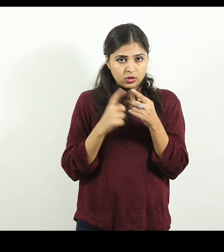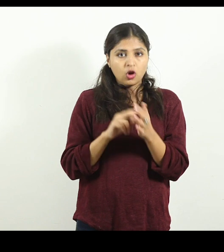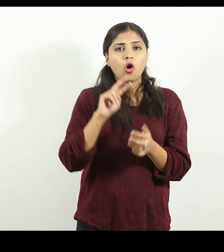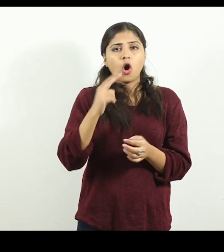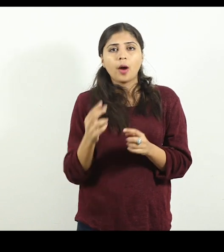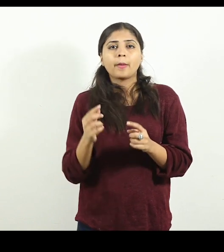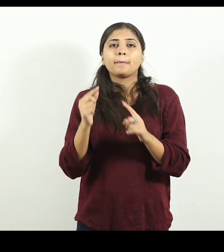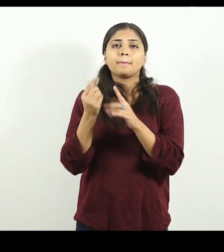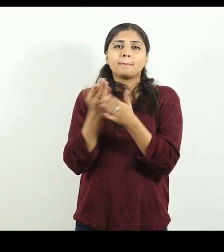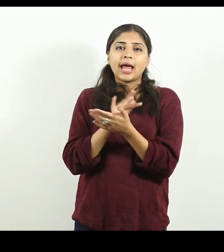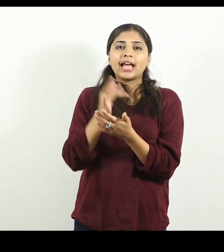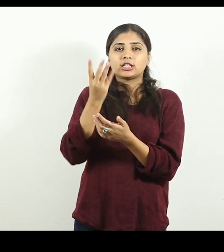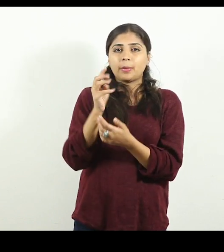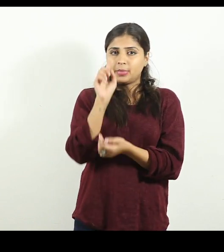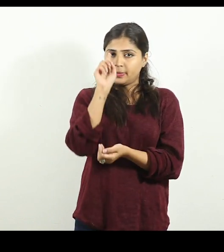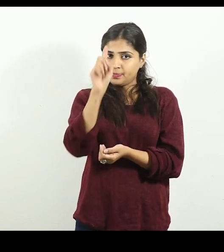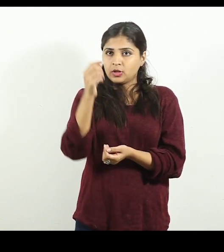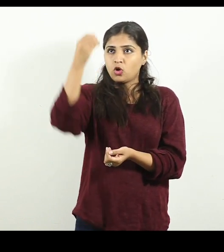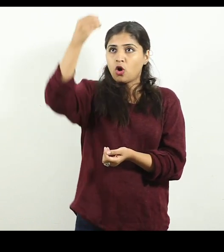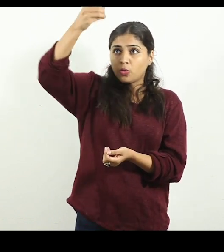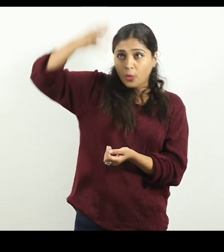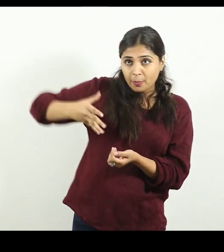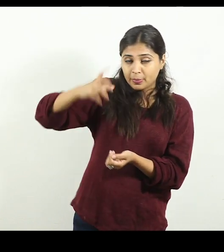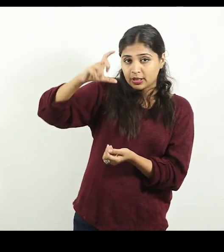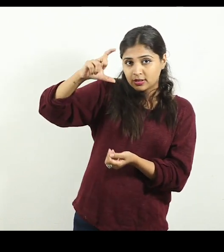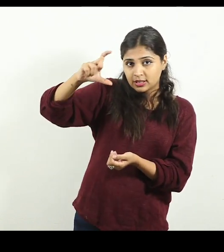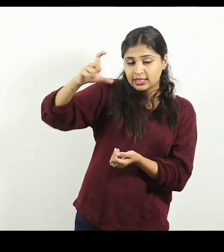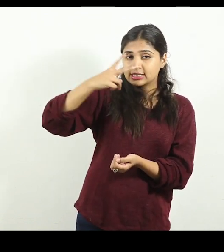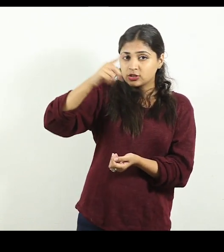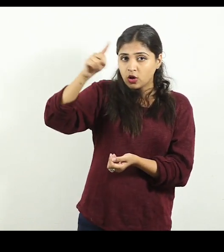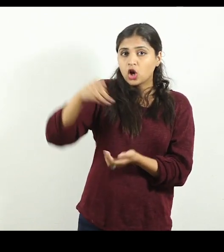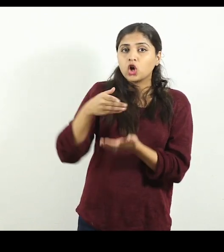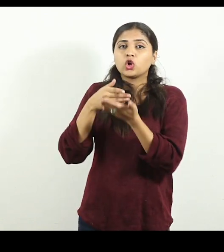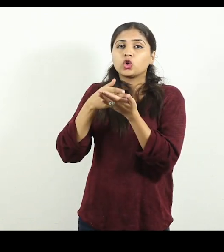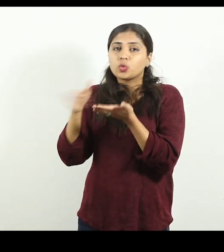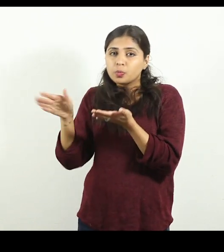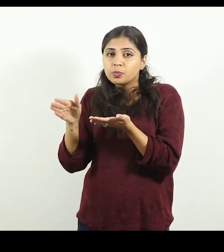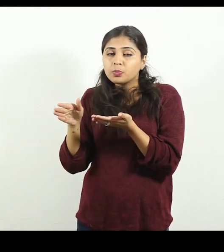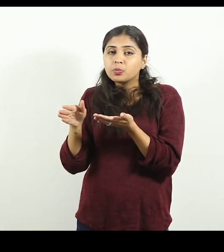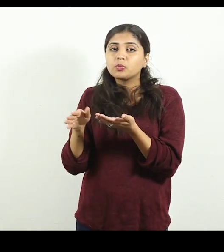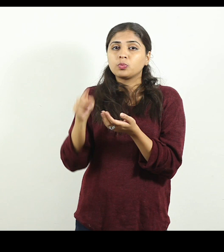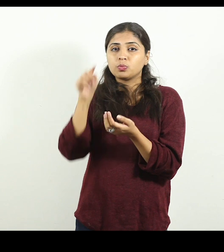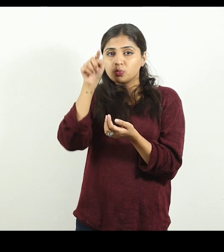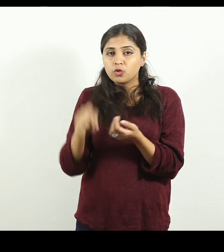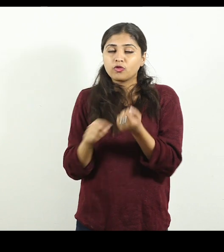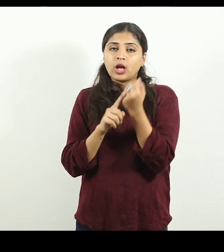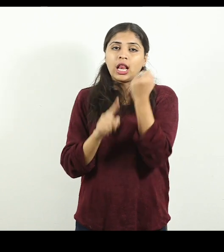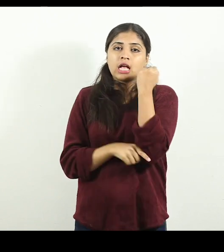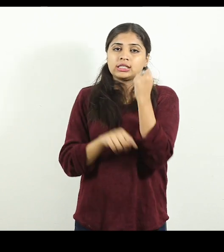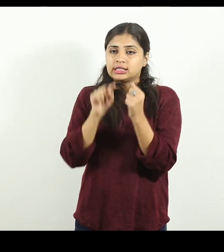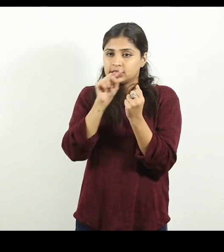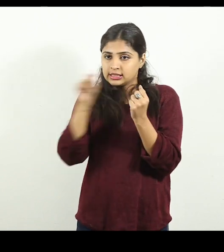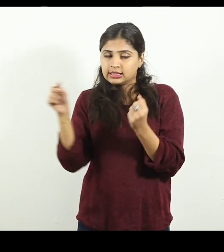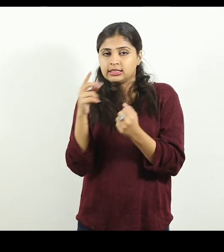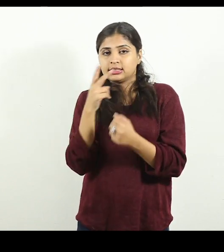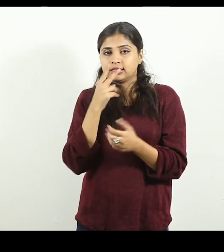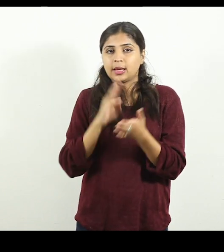header, footer or page number command. A drop-down menu will appear. Click Remove at the bottom of the menu.